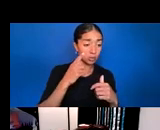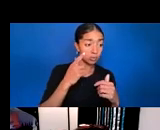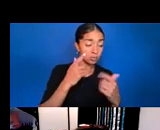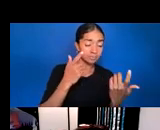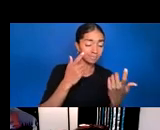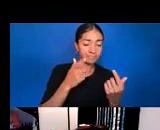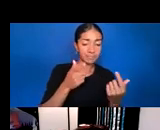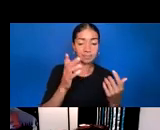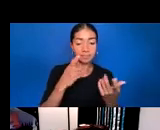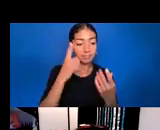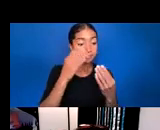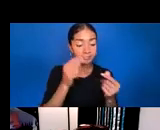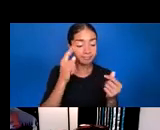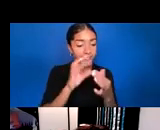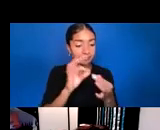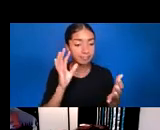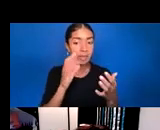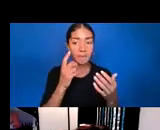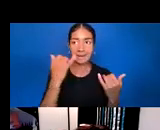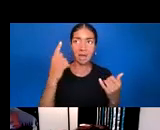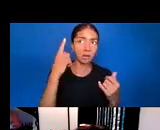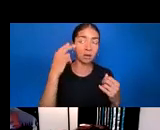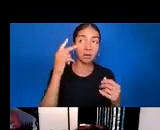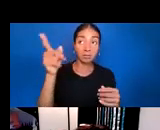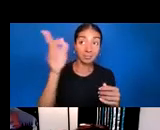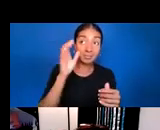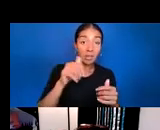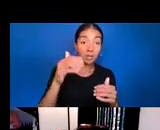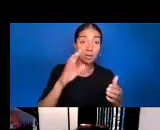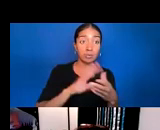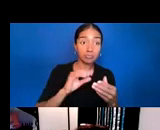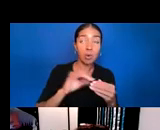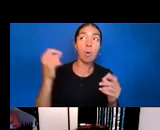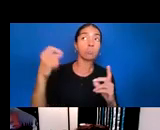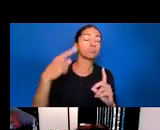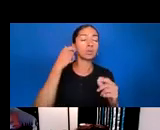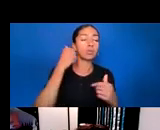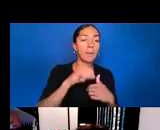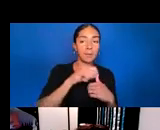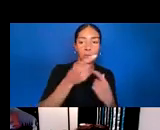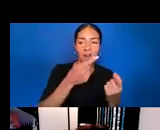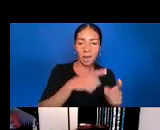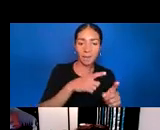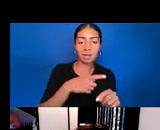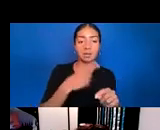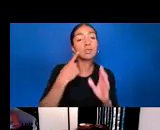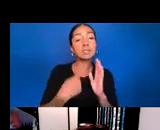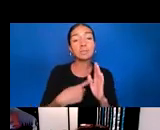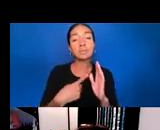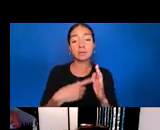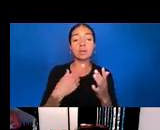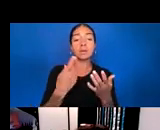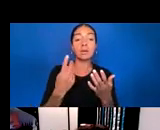might, for programs that are listening, say if we went into, I used to go into a treatment